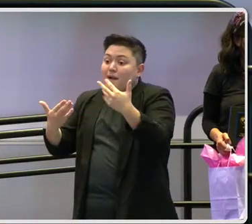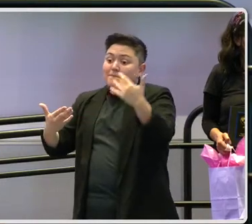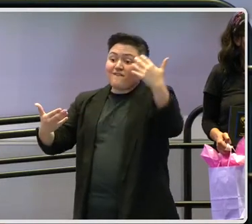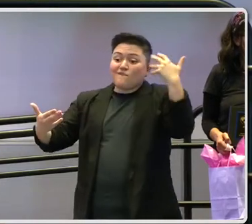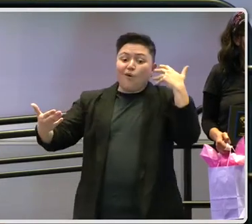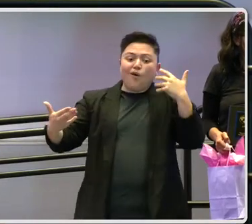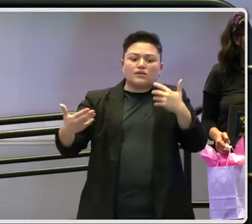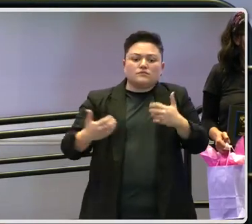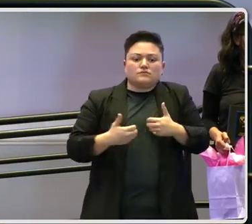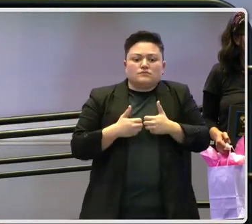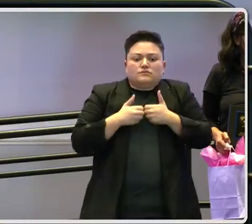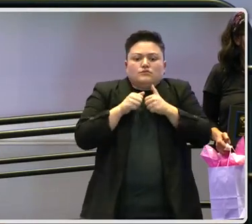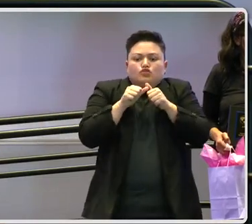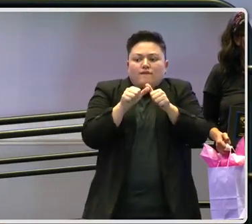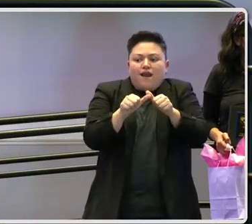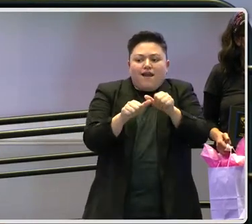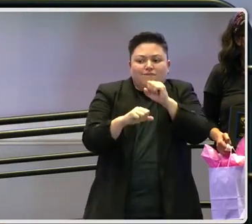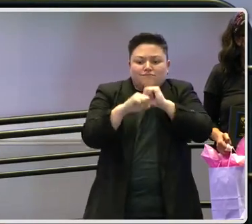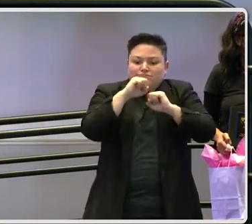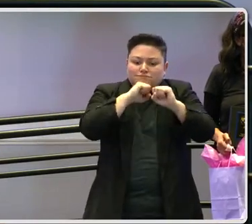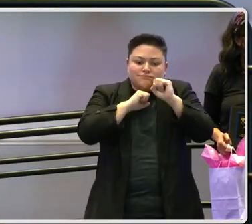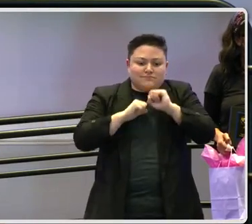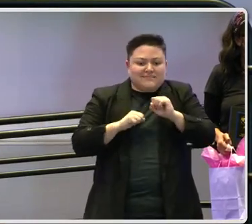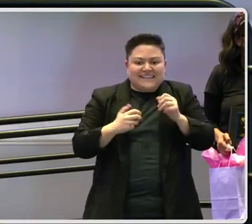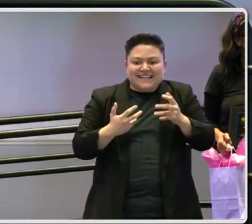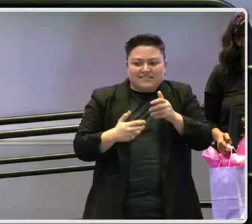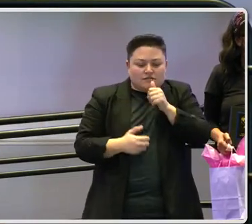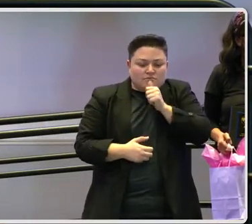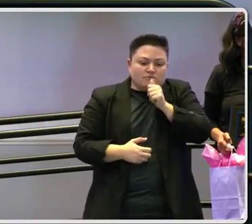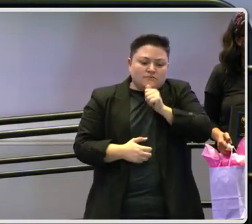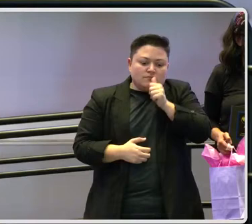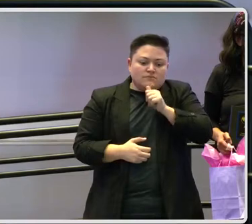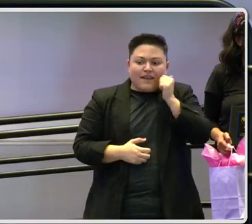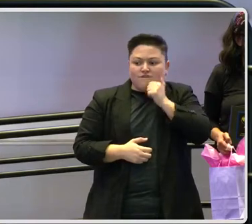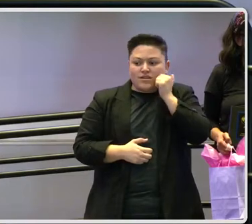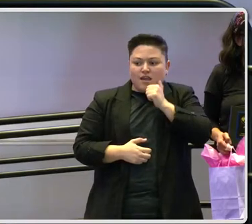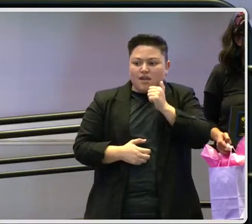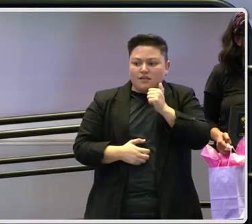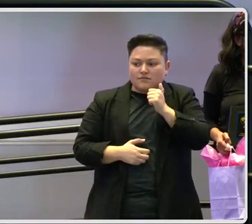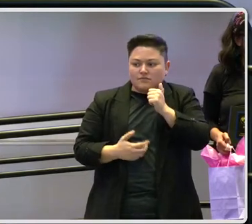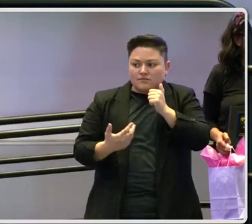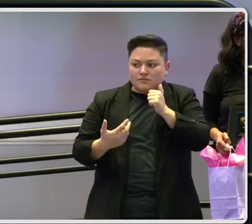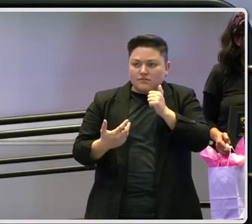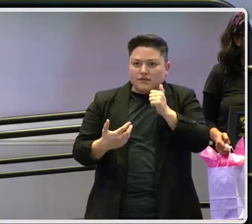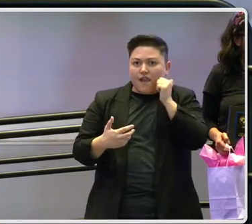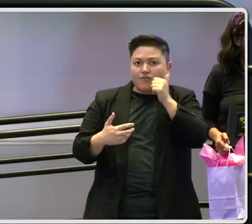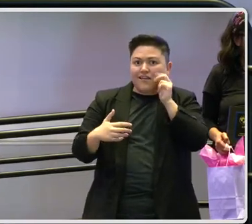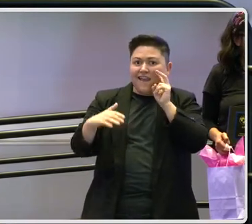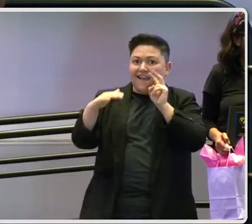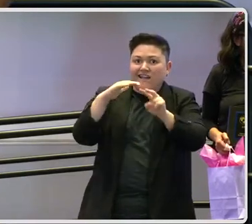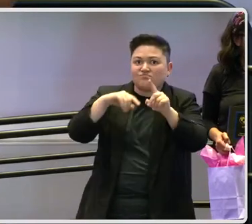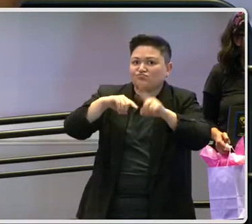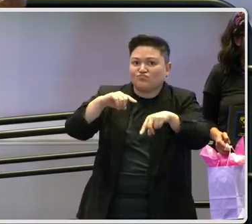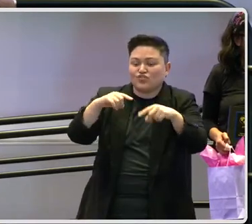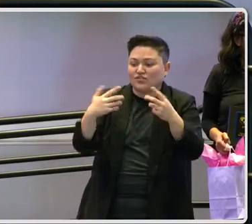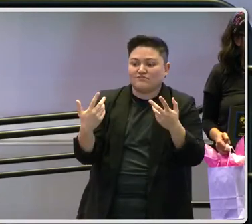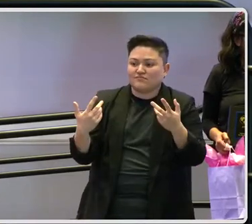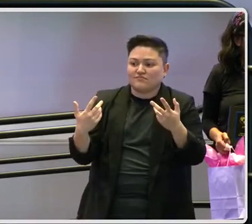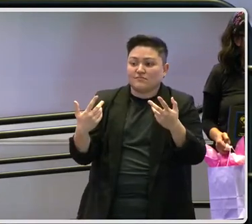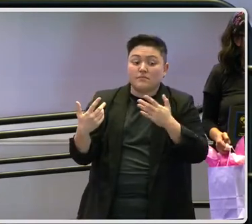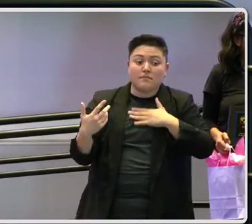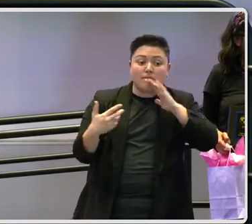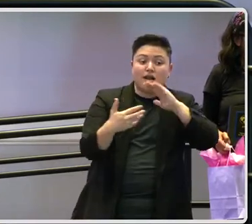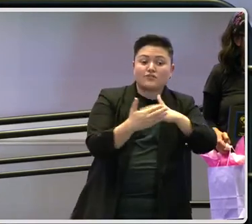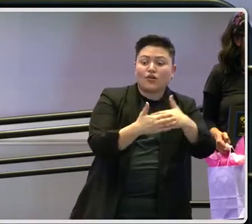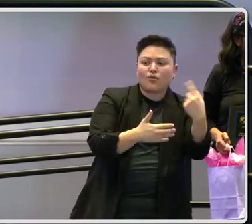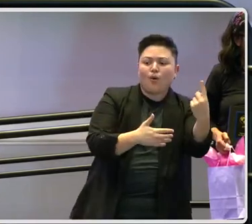just surviving on a day-to-day basis. You know, what was gonna be next? My daughter here used to